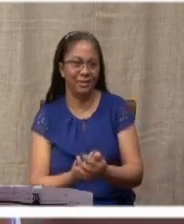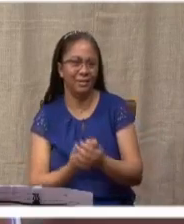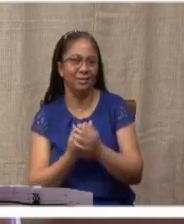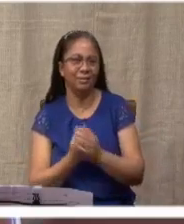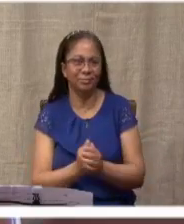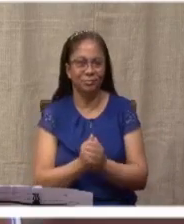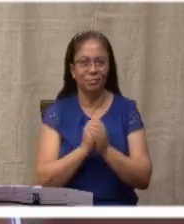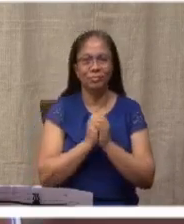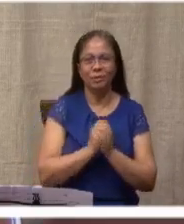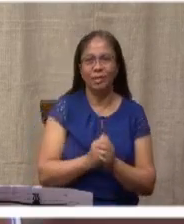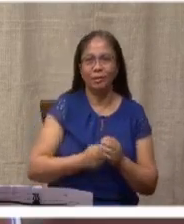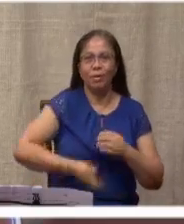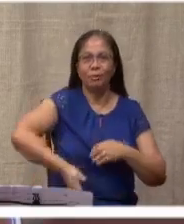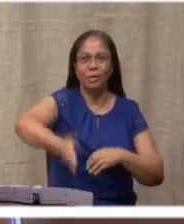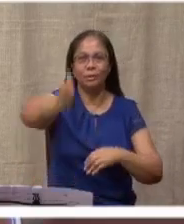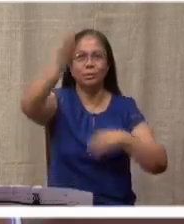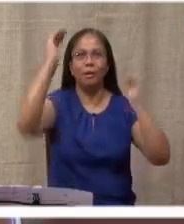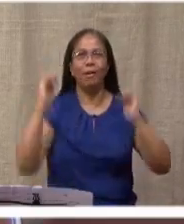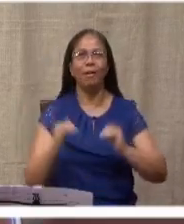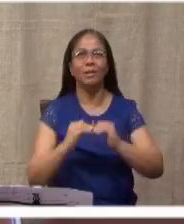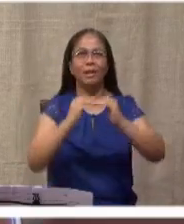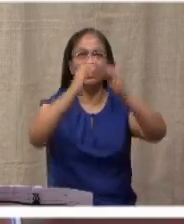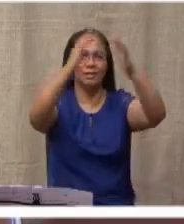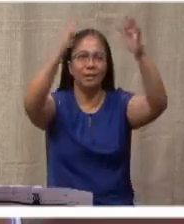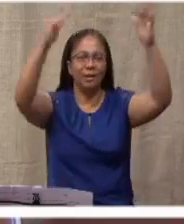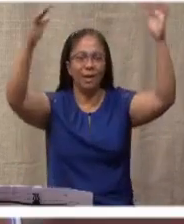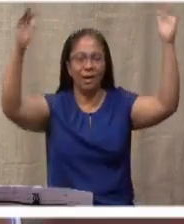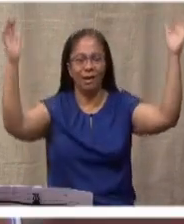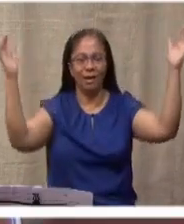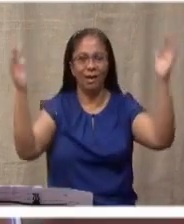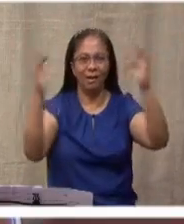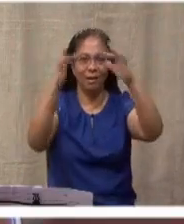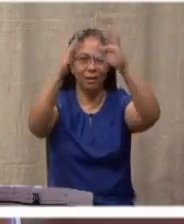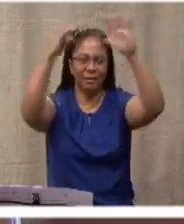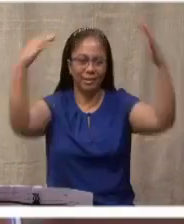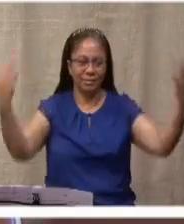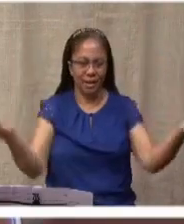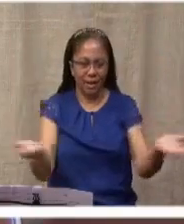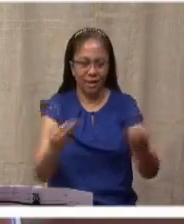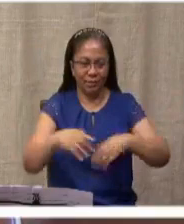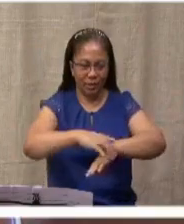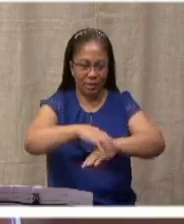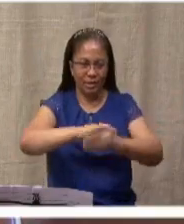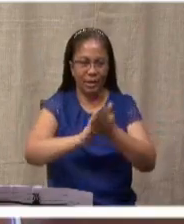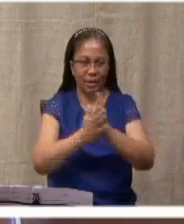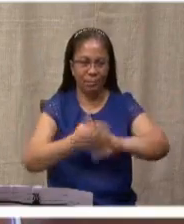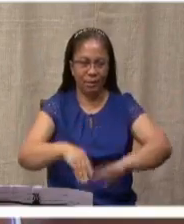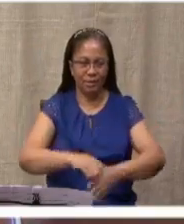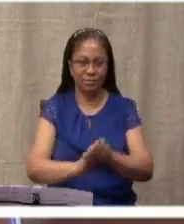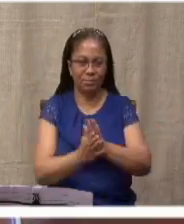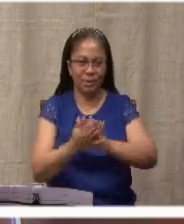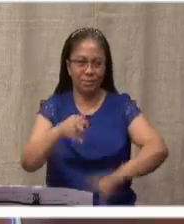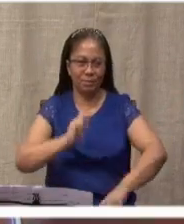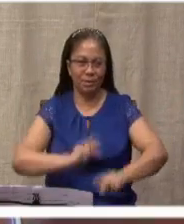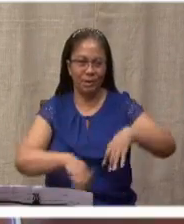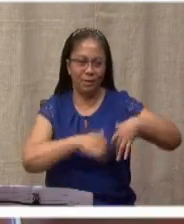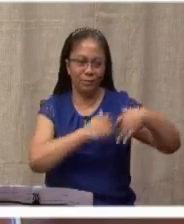heart glory to god in the highest and on